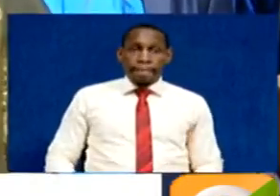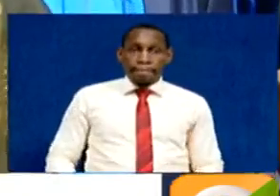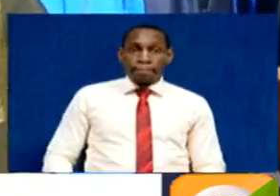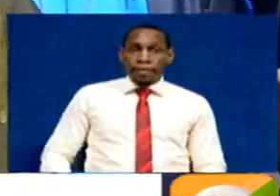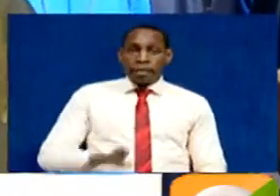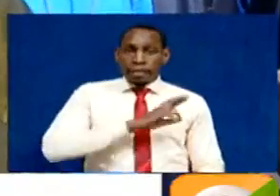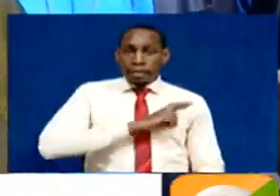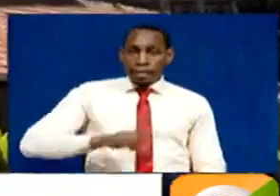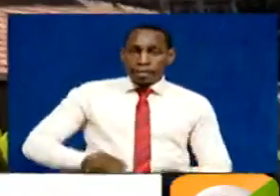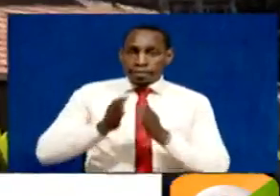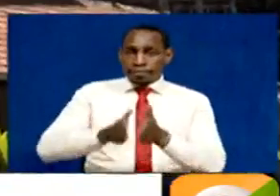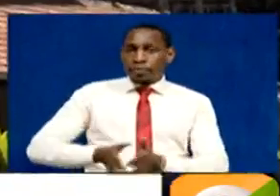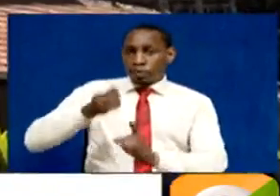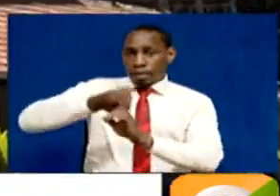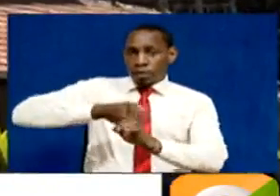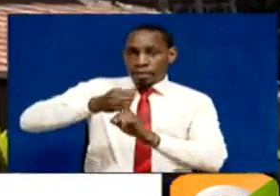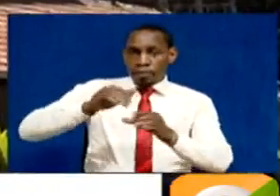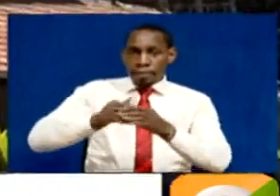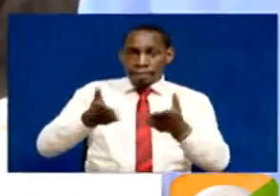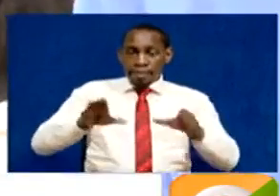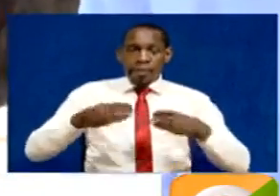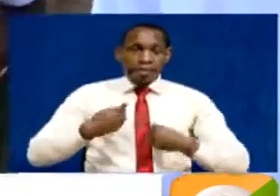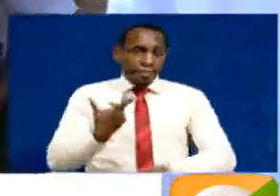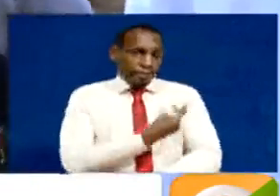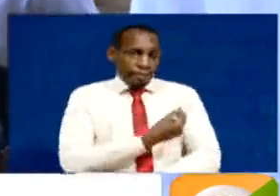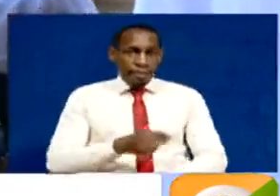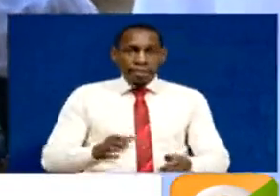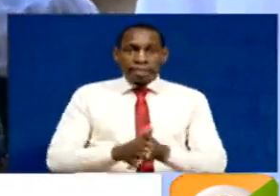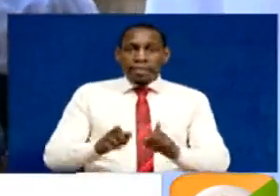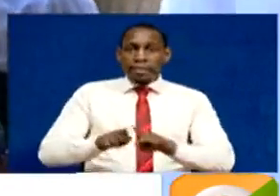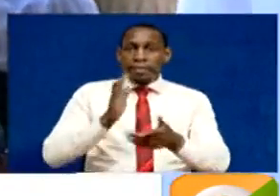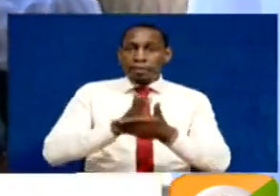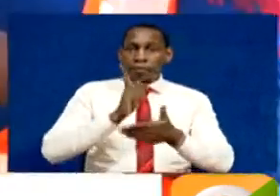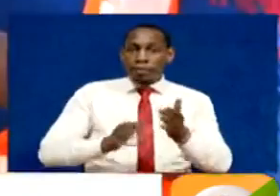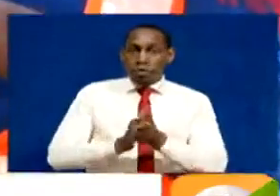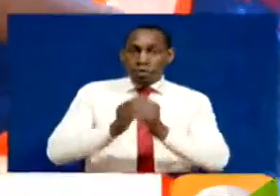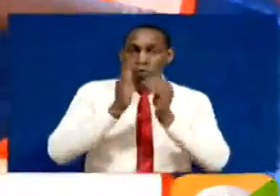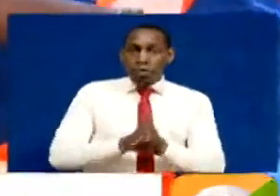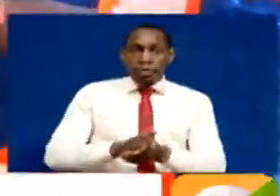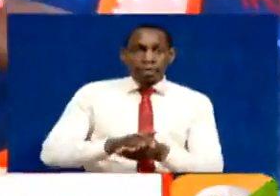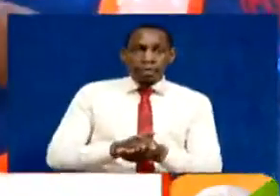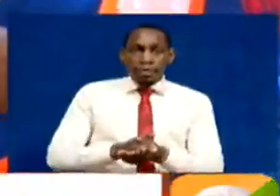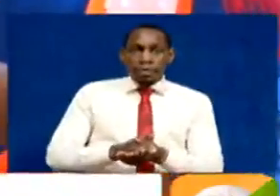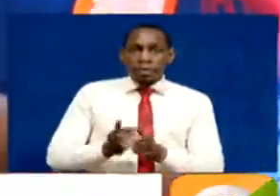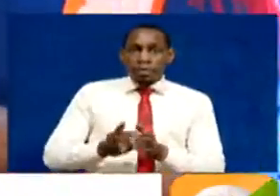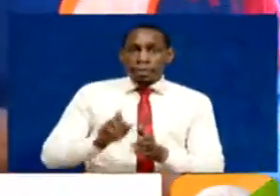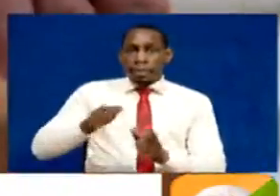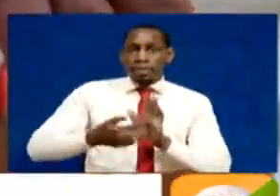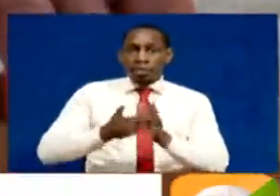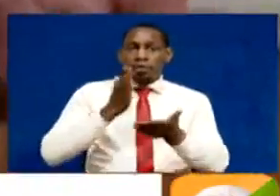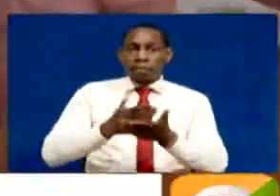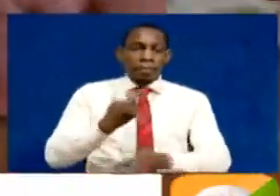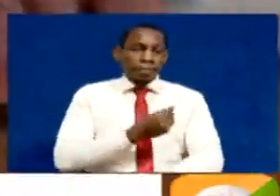The religious leaders rallied their members to get vaccinated, but clarified that worshippers will not be required to show proof